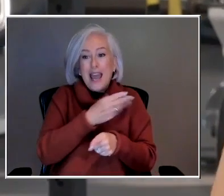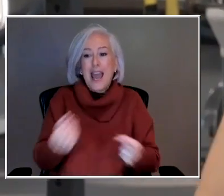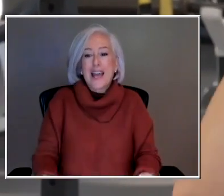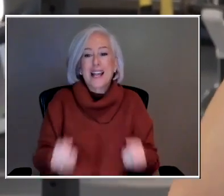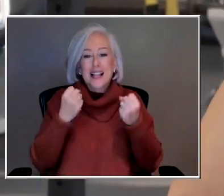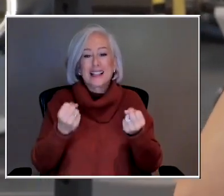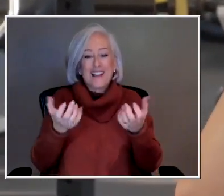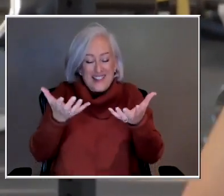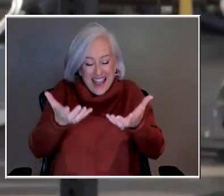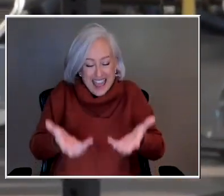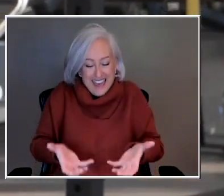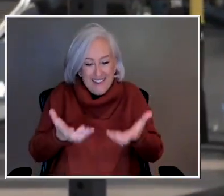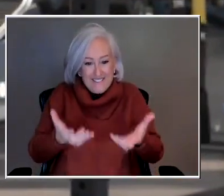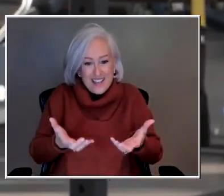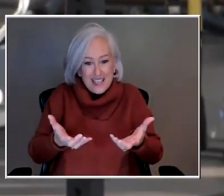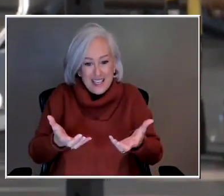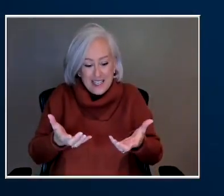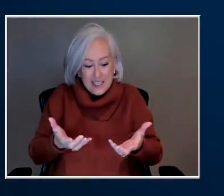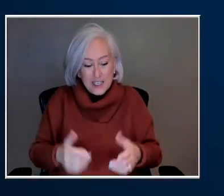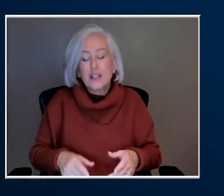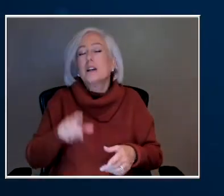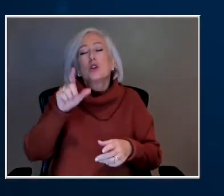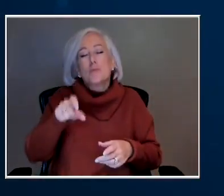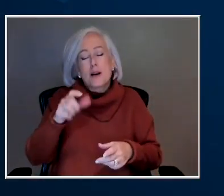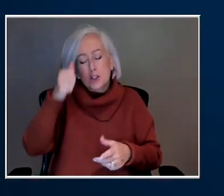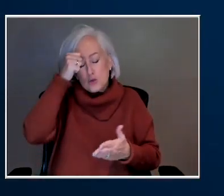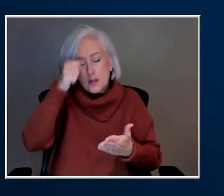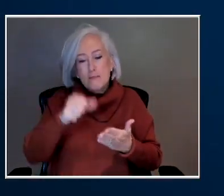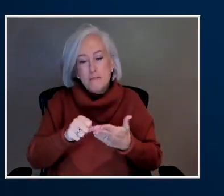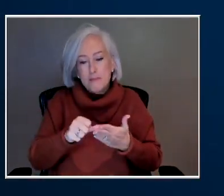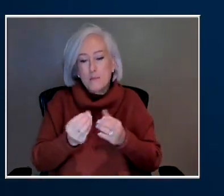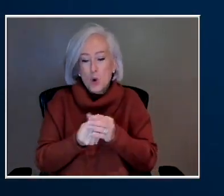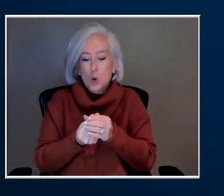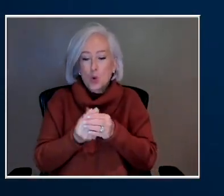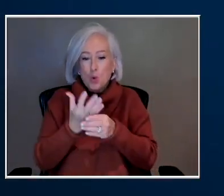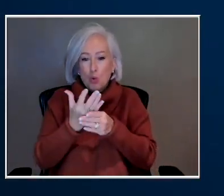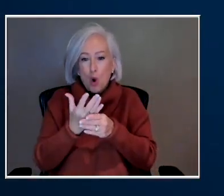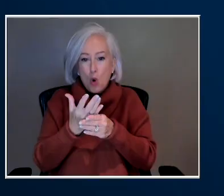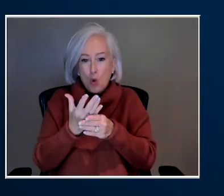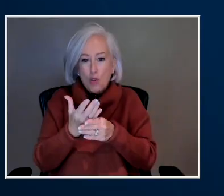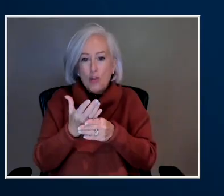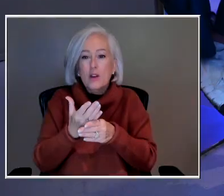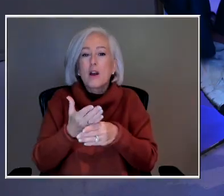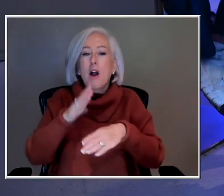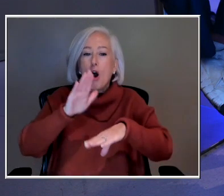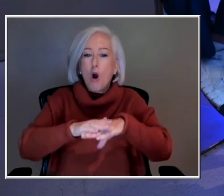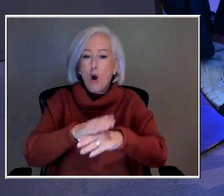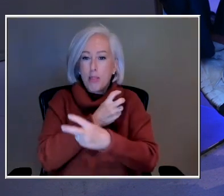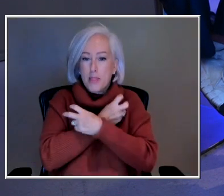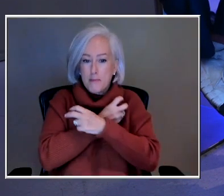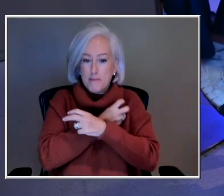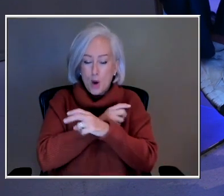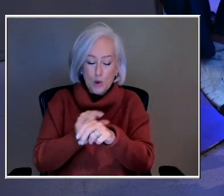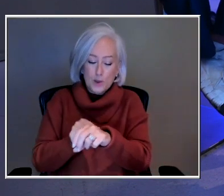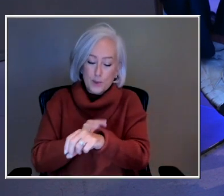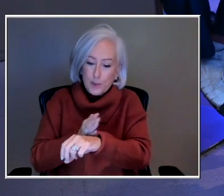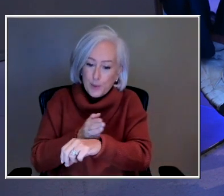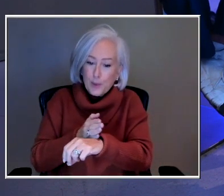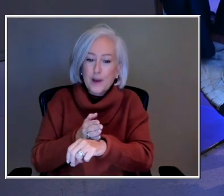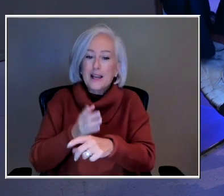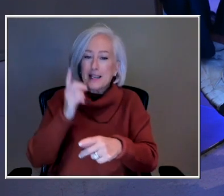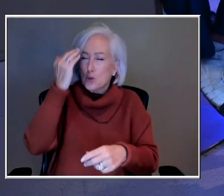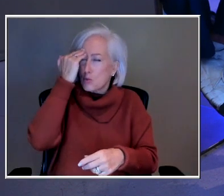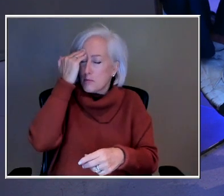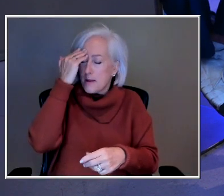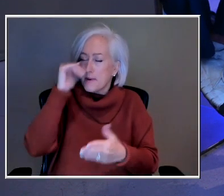some of the growth plates that are open as they're at higher risk, but no, I think that's now a myth. Okay. Good. Thanks for Yeah, debunking. Okay, so here's